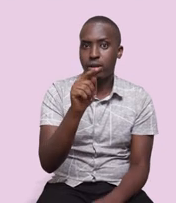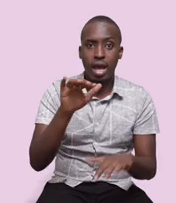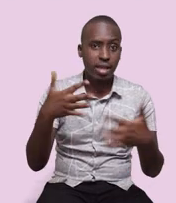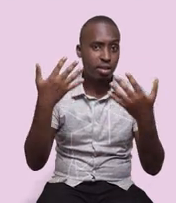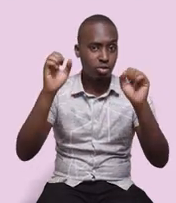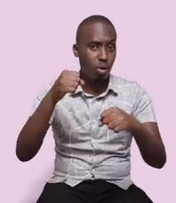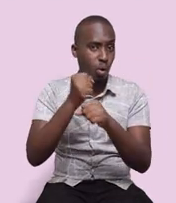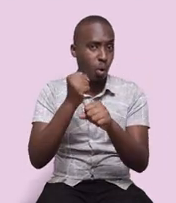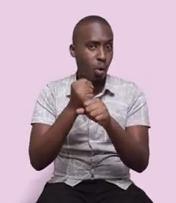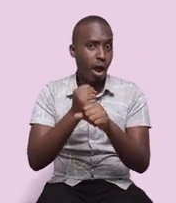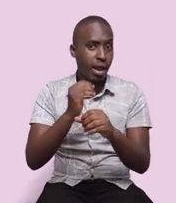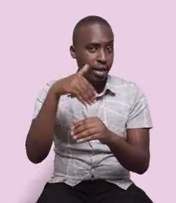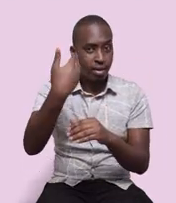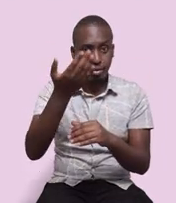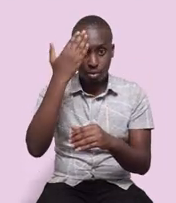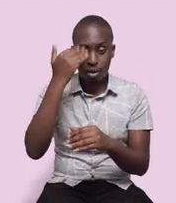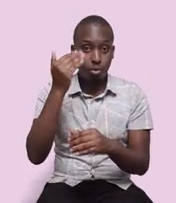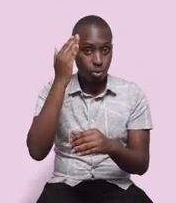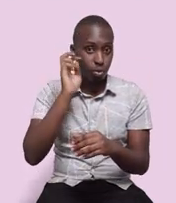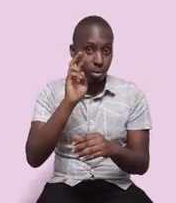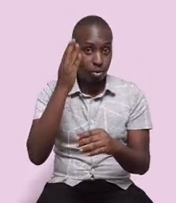Can we do the next to be sure?